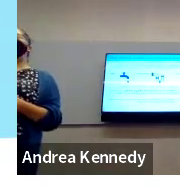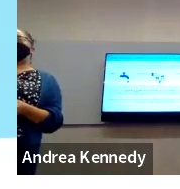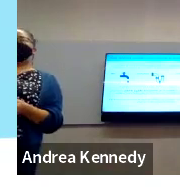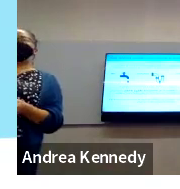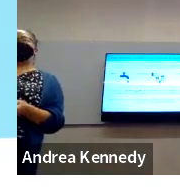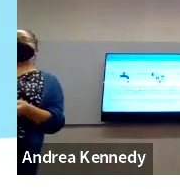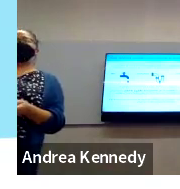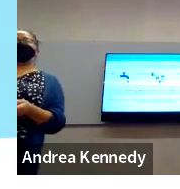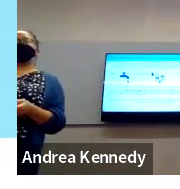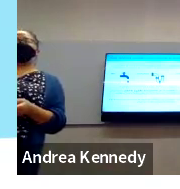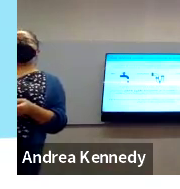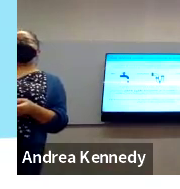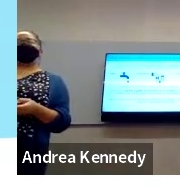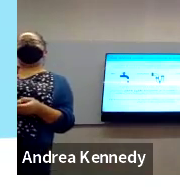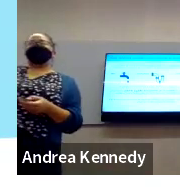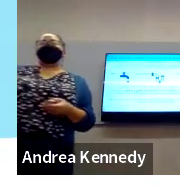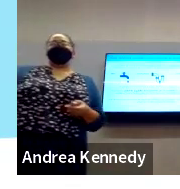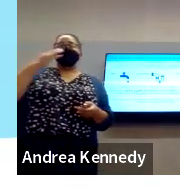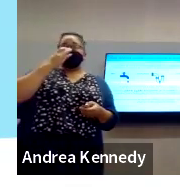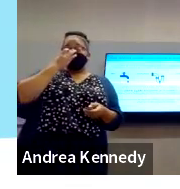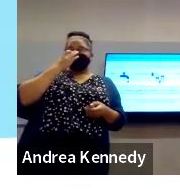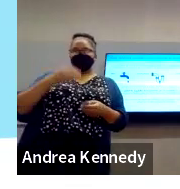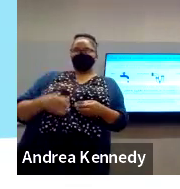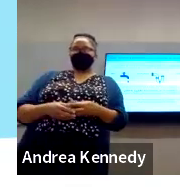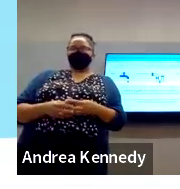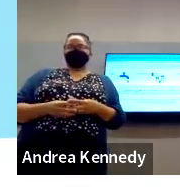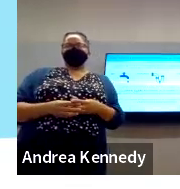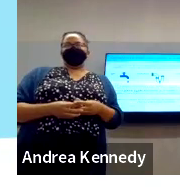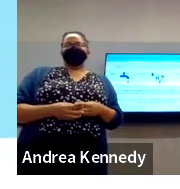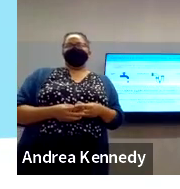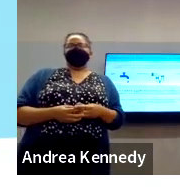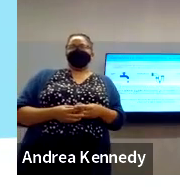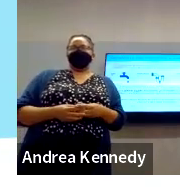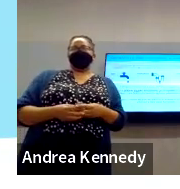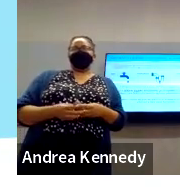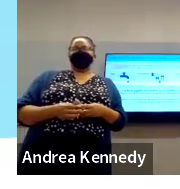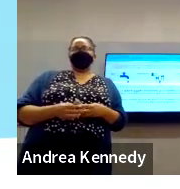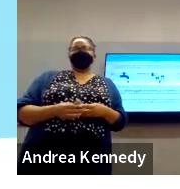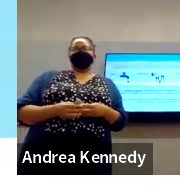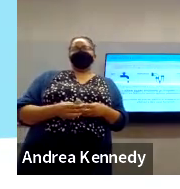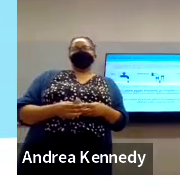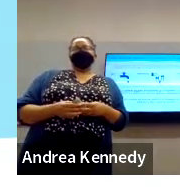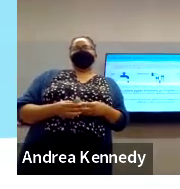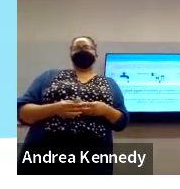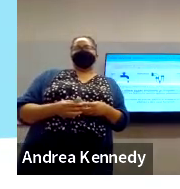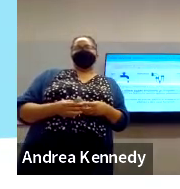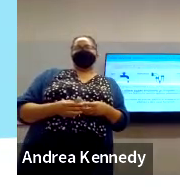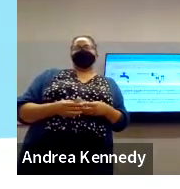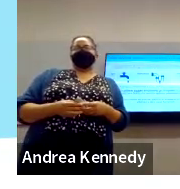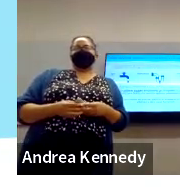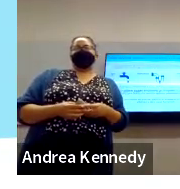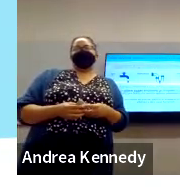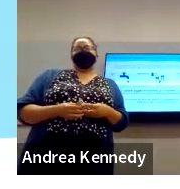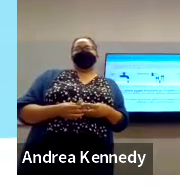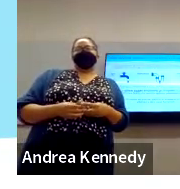But Plus utilities. in 3 months, I'm gonna pay 2,300. I think it's not right. Instead